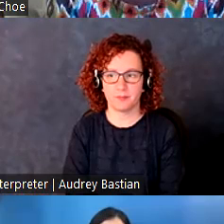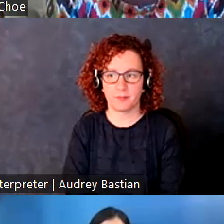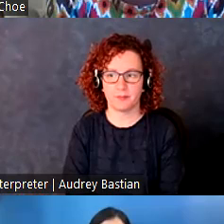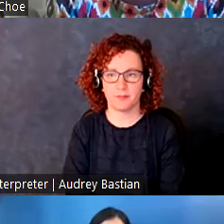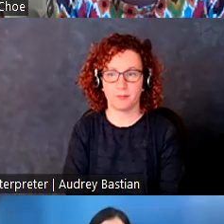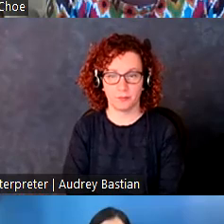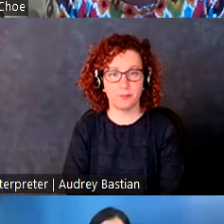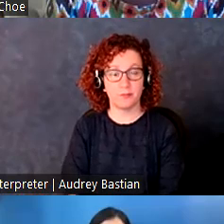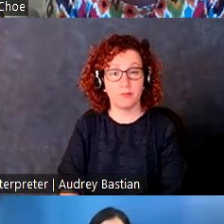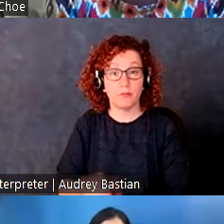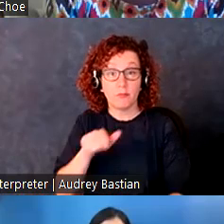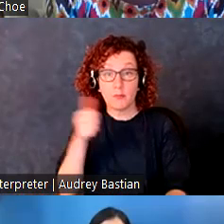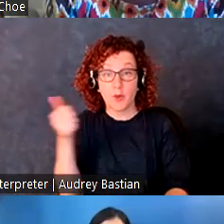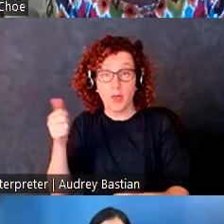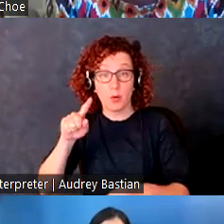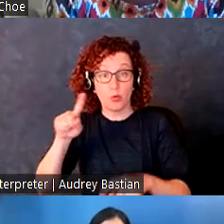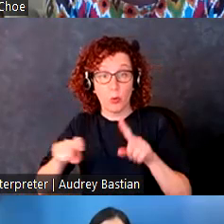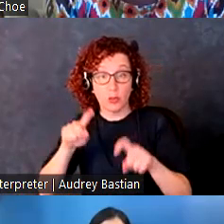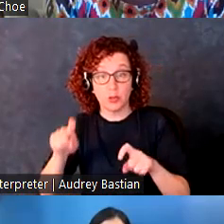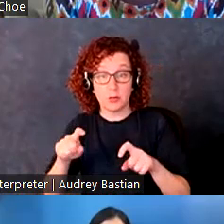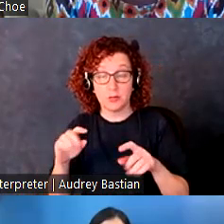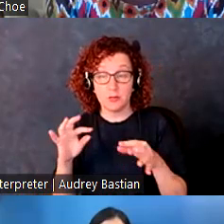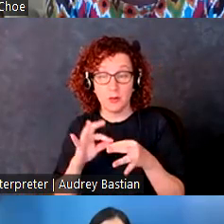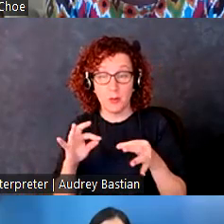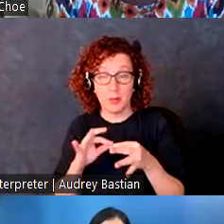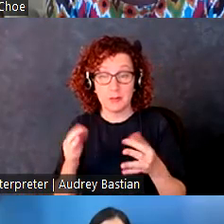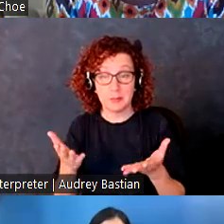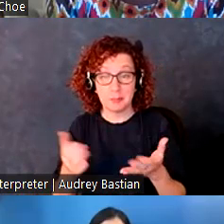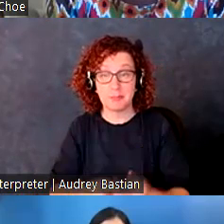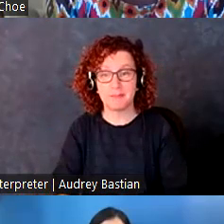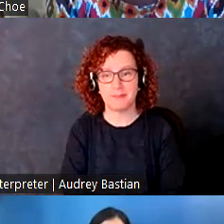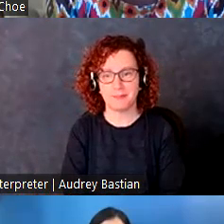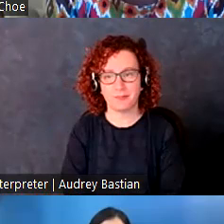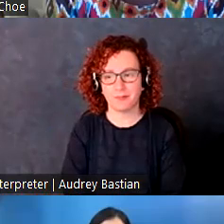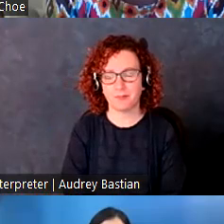Okay, any other questions or comments?